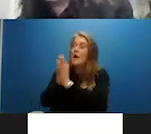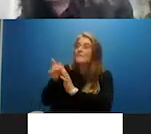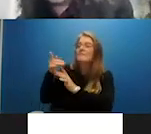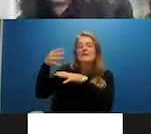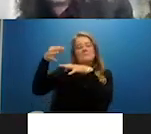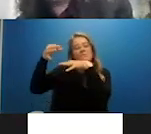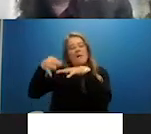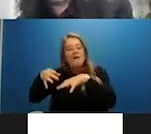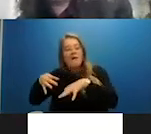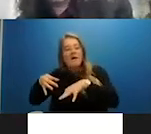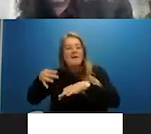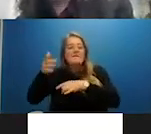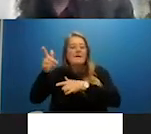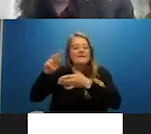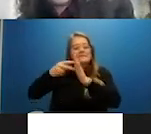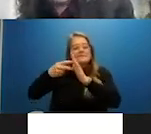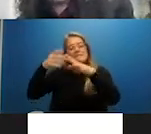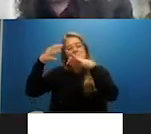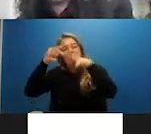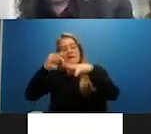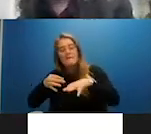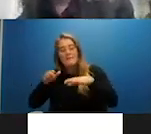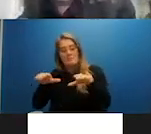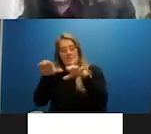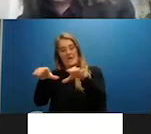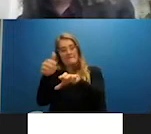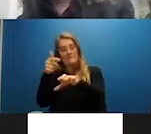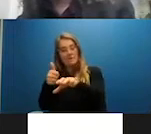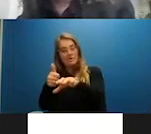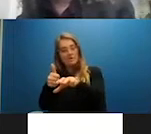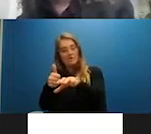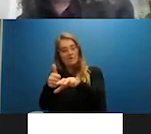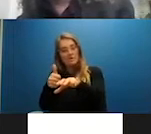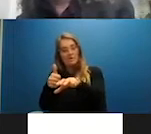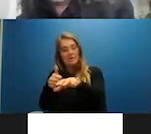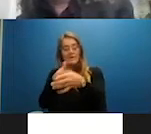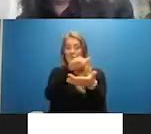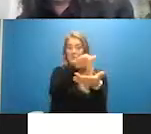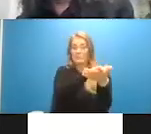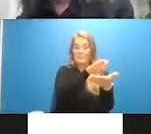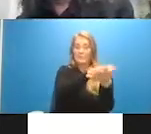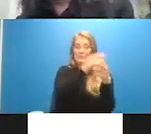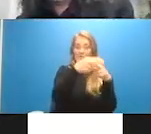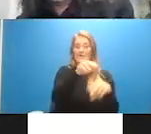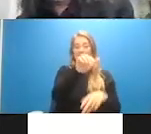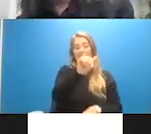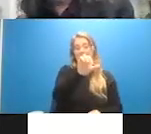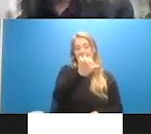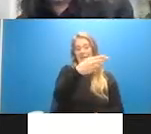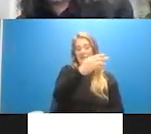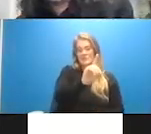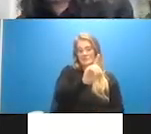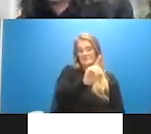what hunting is for them. The behavior they describe in a school would be called ADHD. In